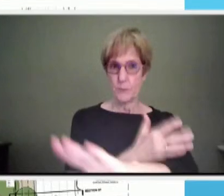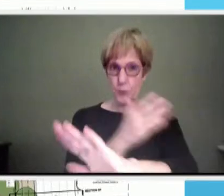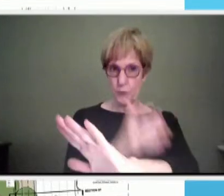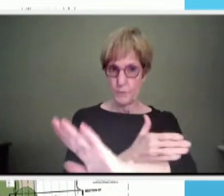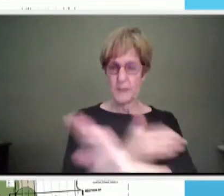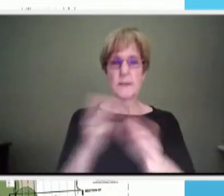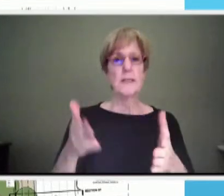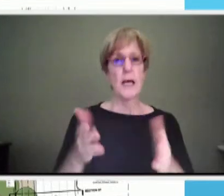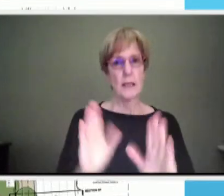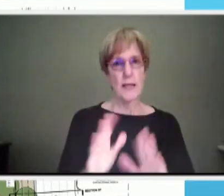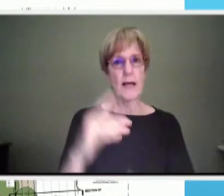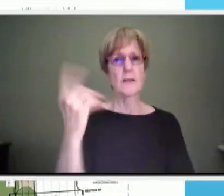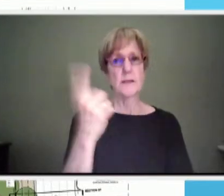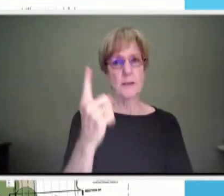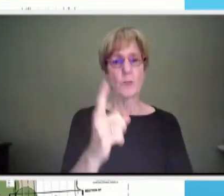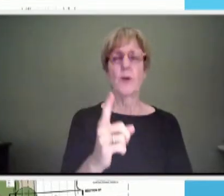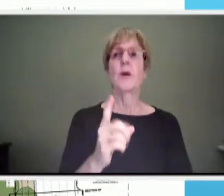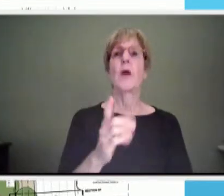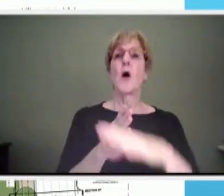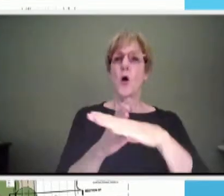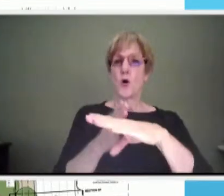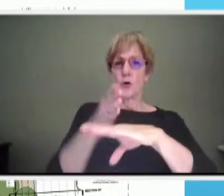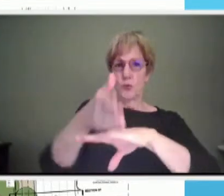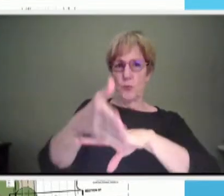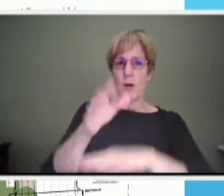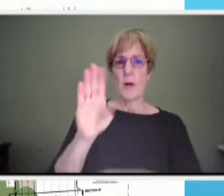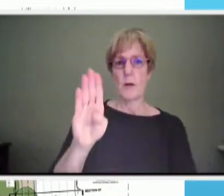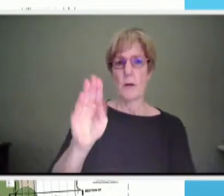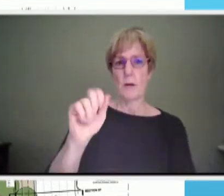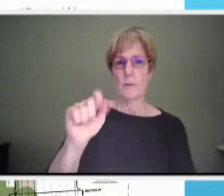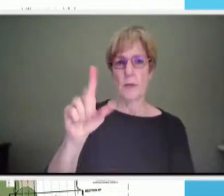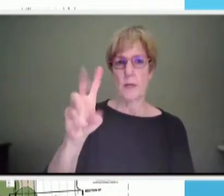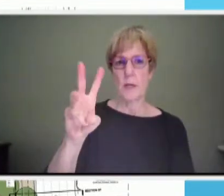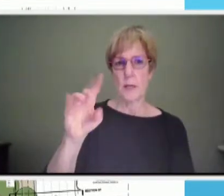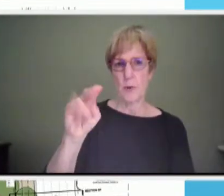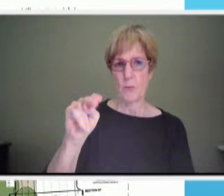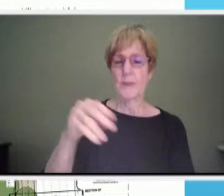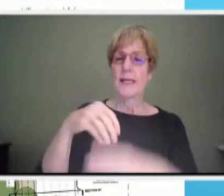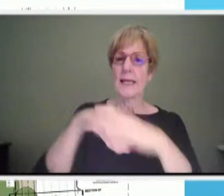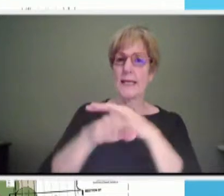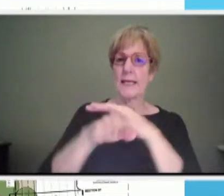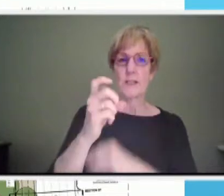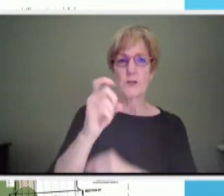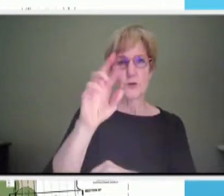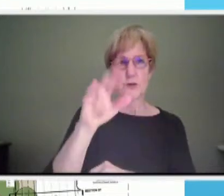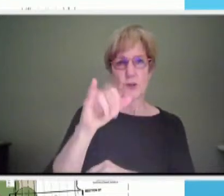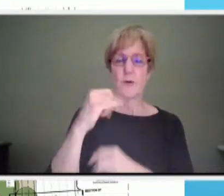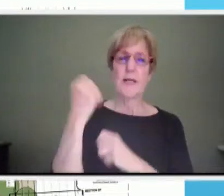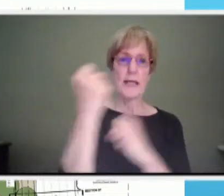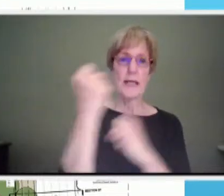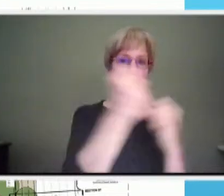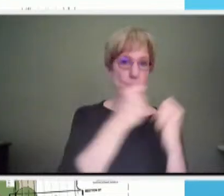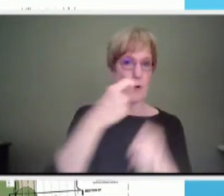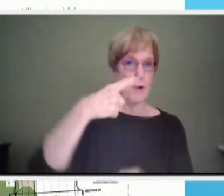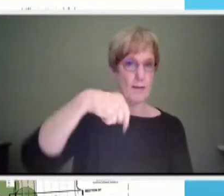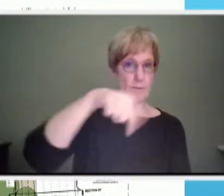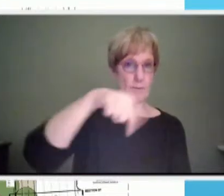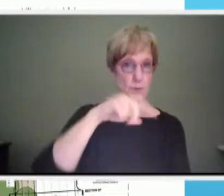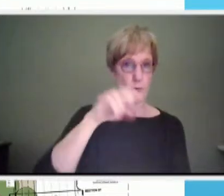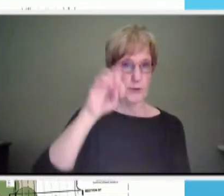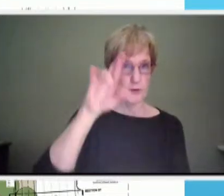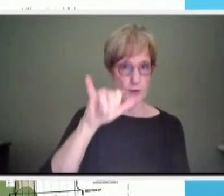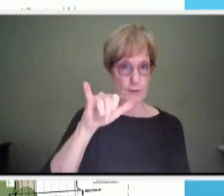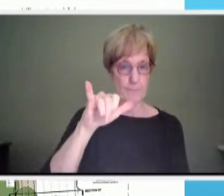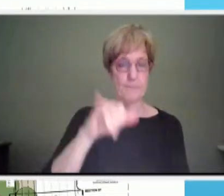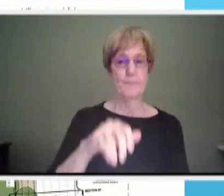allow someone to go straight across Baldwin into the Cherry neighborhood and drive through the Cherry neighborhood. It would also allow a left